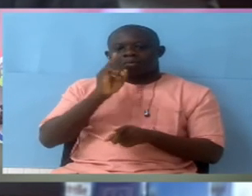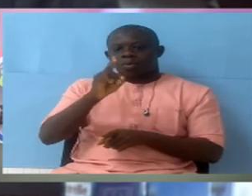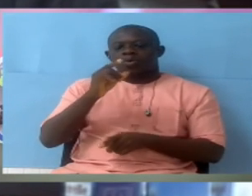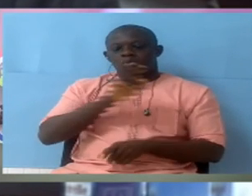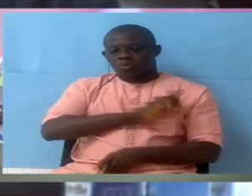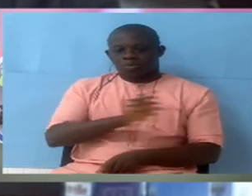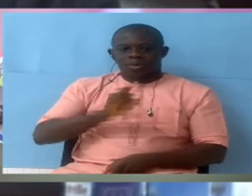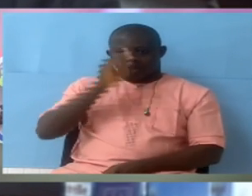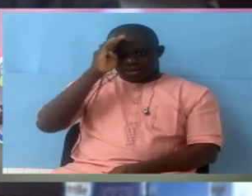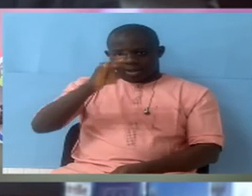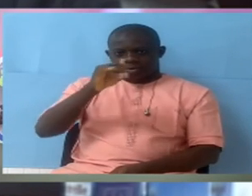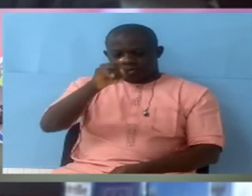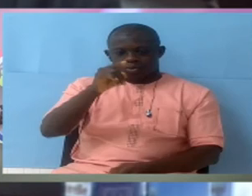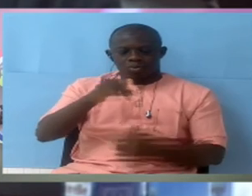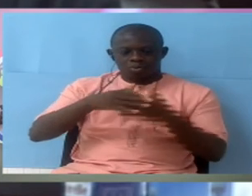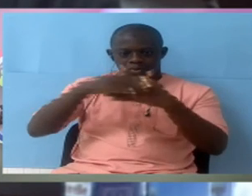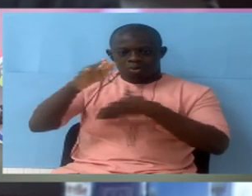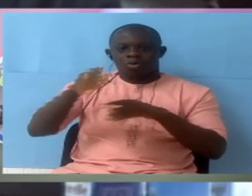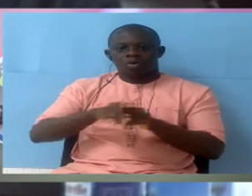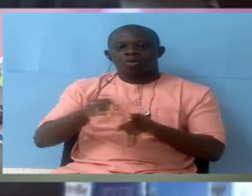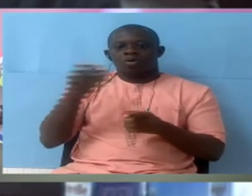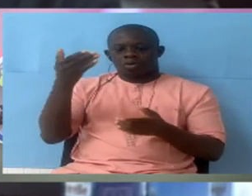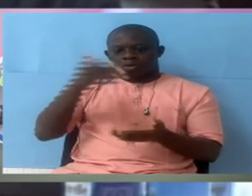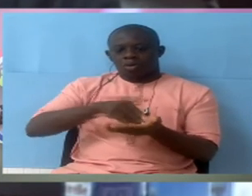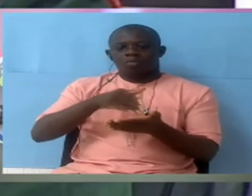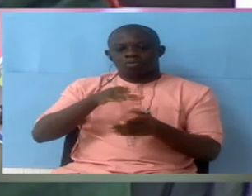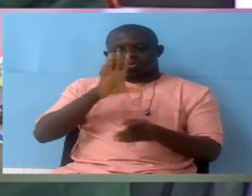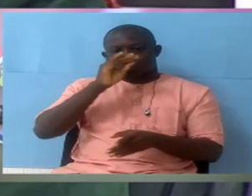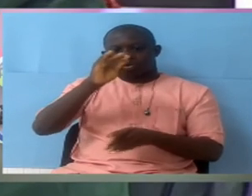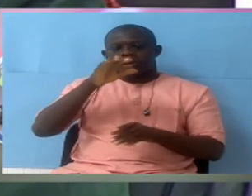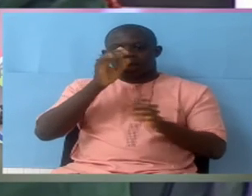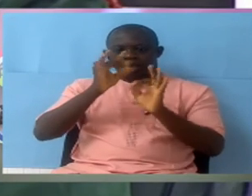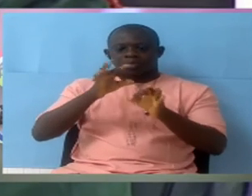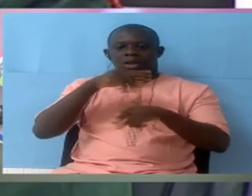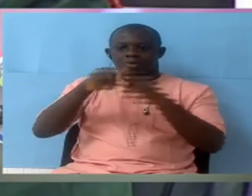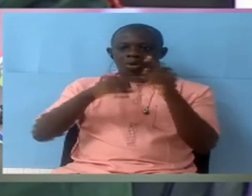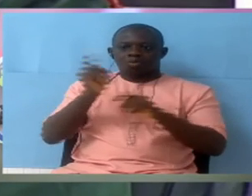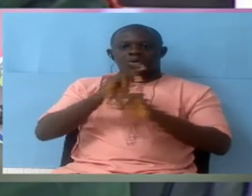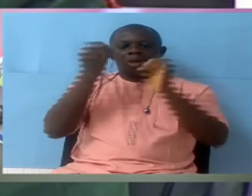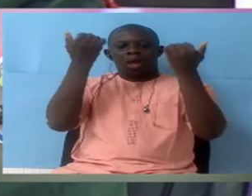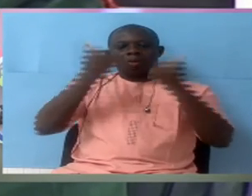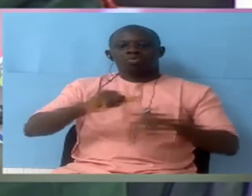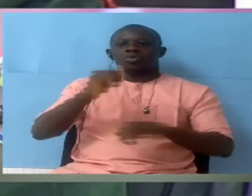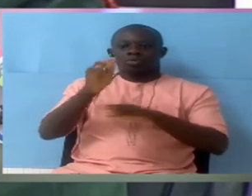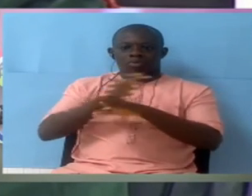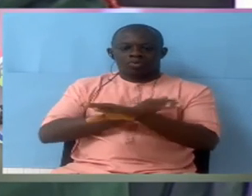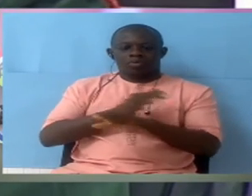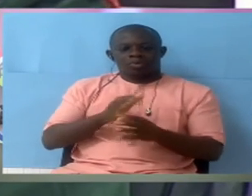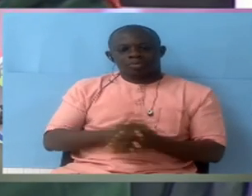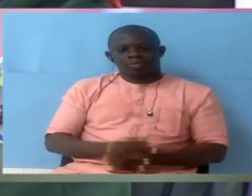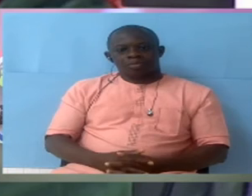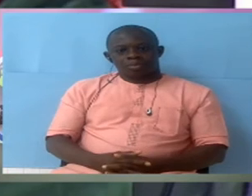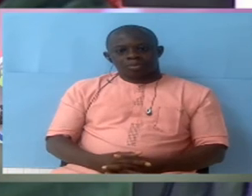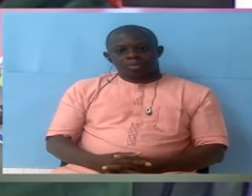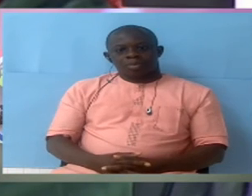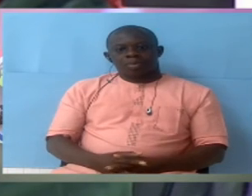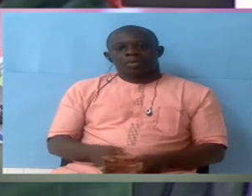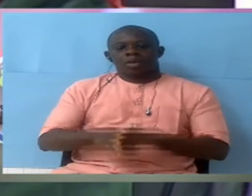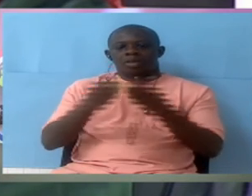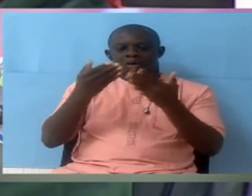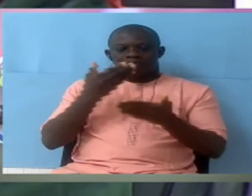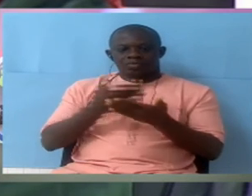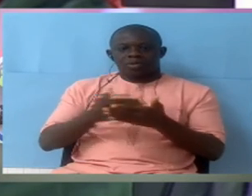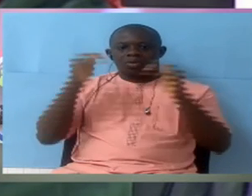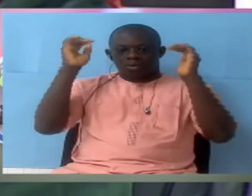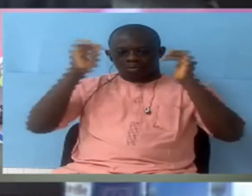you very much, Emma, for coming to testify. Why you lager mati benen yon chilinga nango nyu purjo hafisa siede. We'll end our